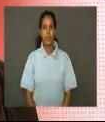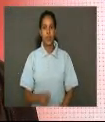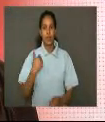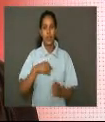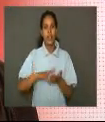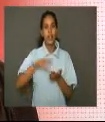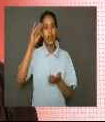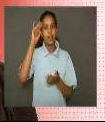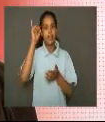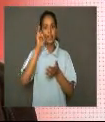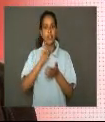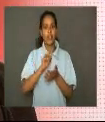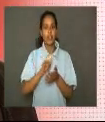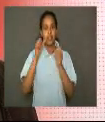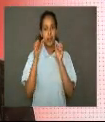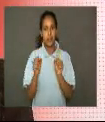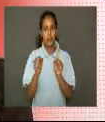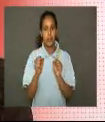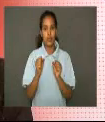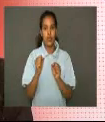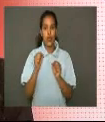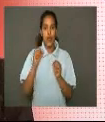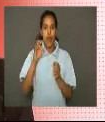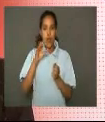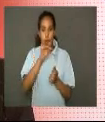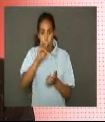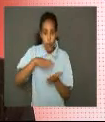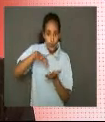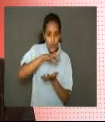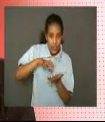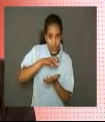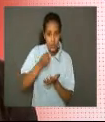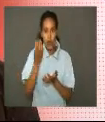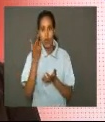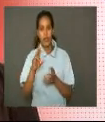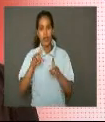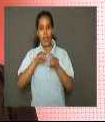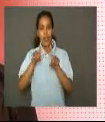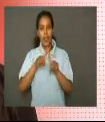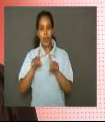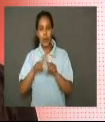We learned that they can be homogeneous or